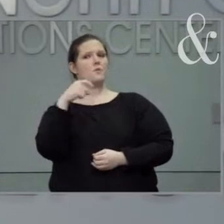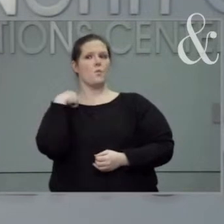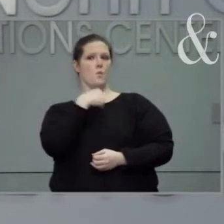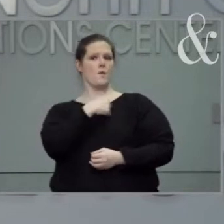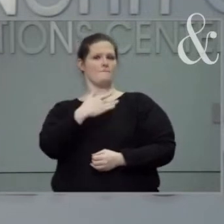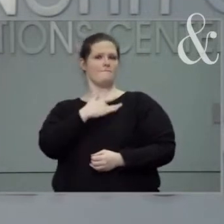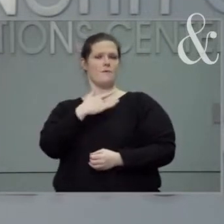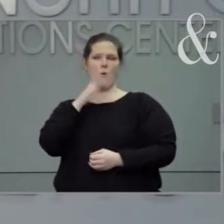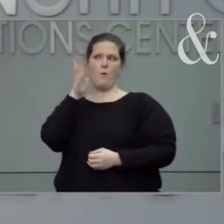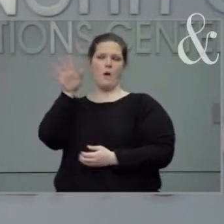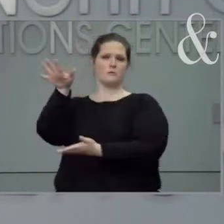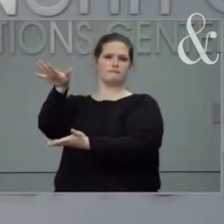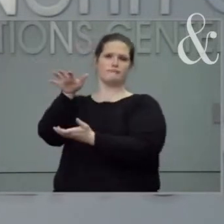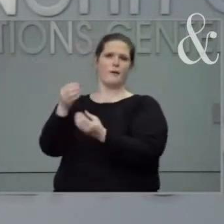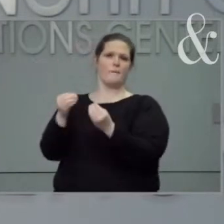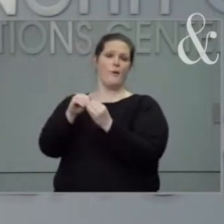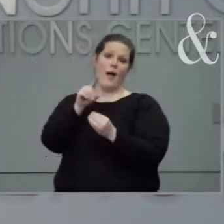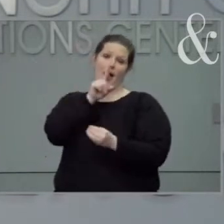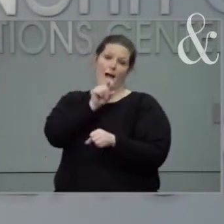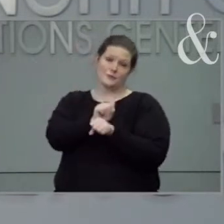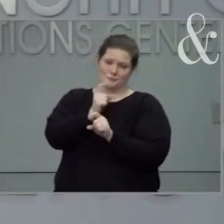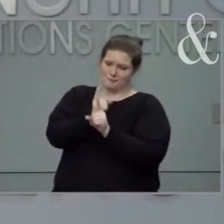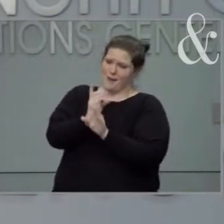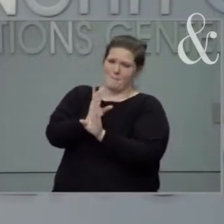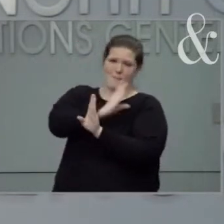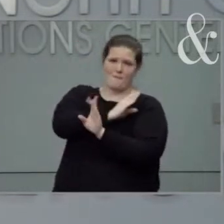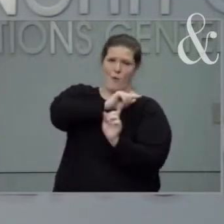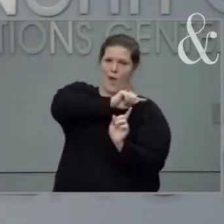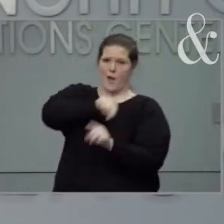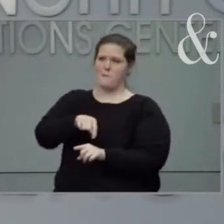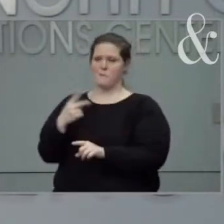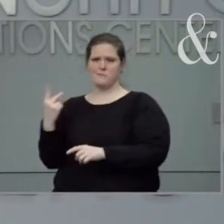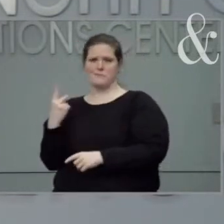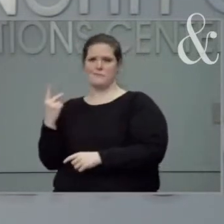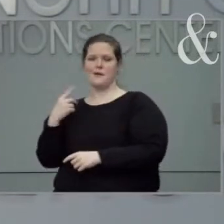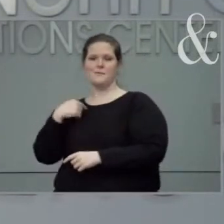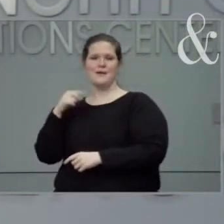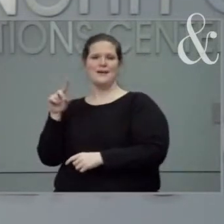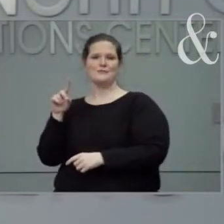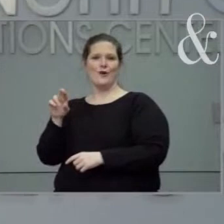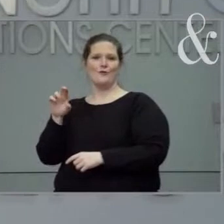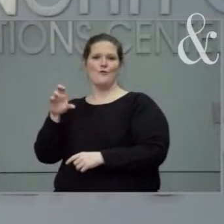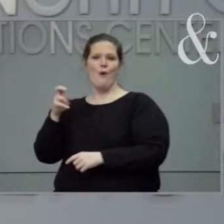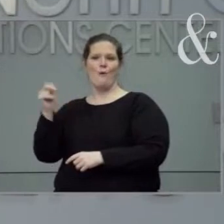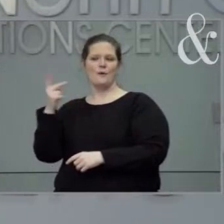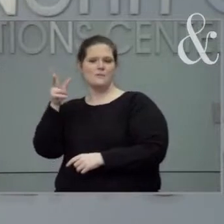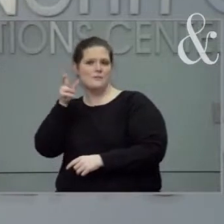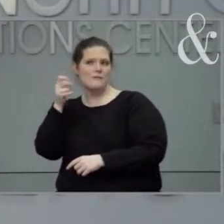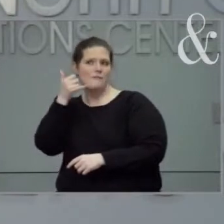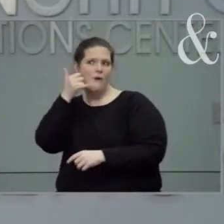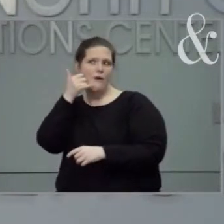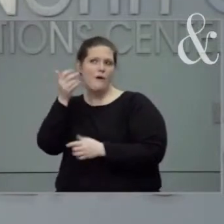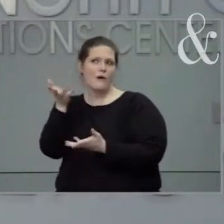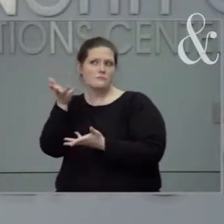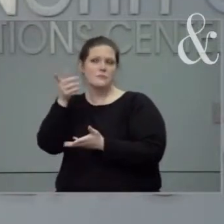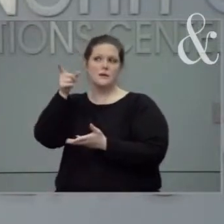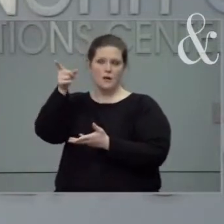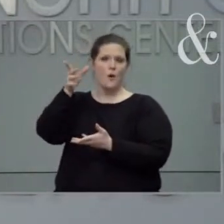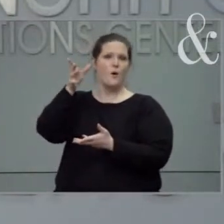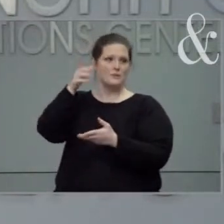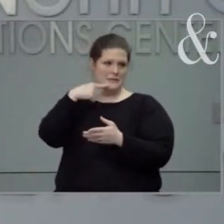off the phone with the White House Coronavirus Task Force, predicting that we will see increase in vaccine